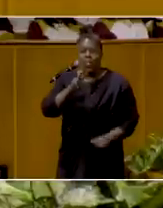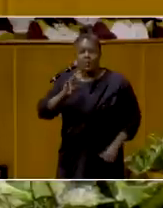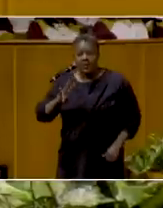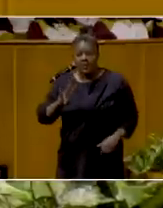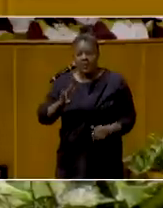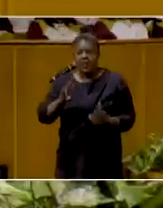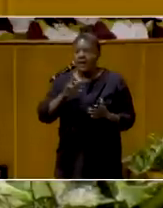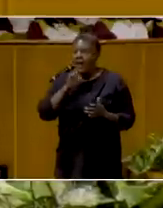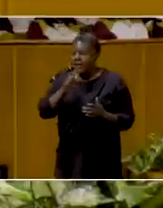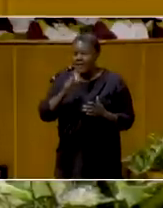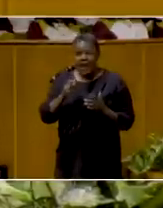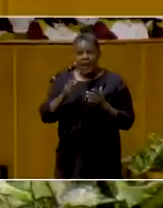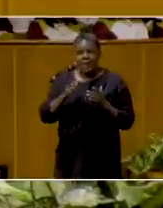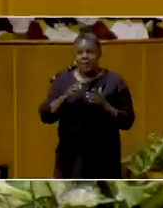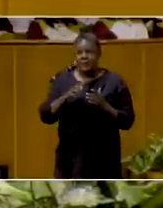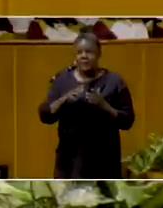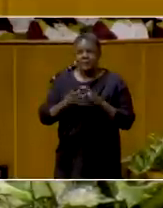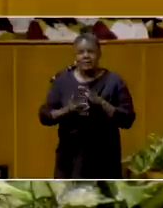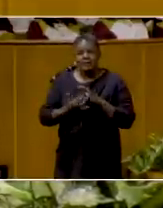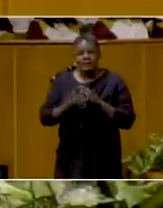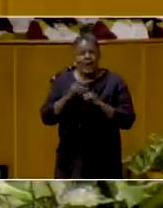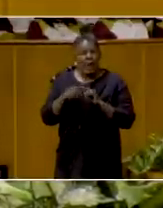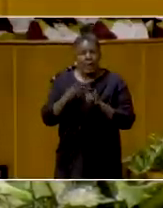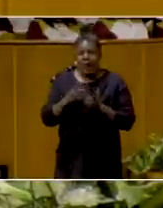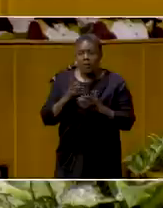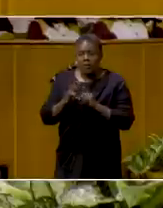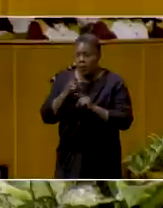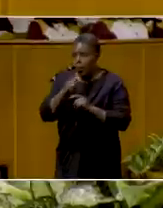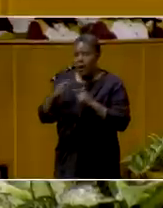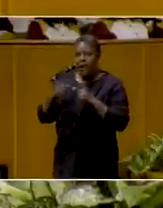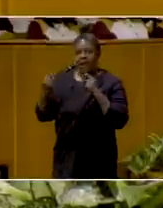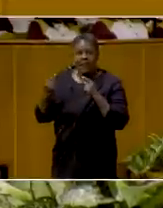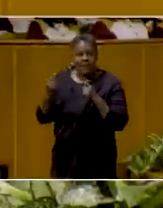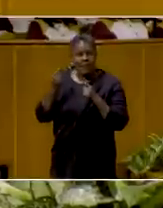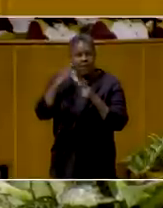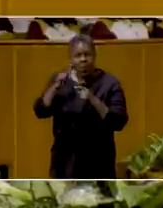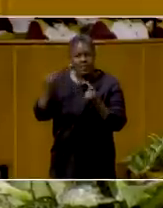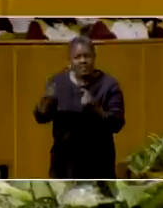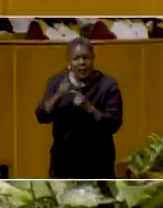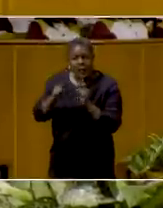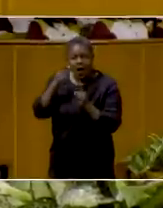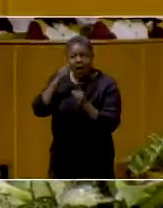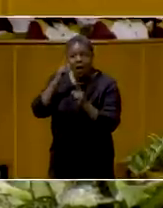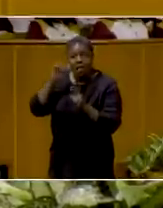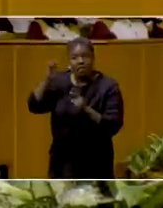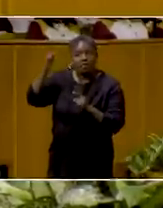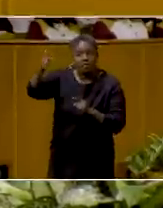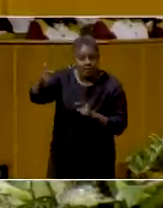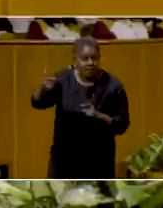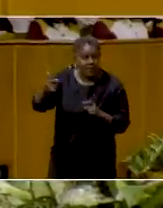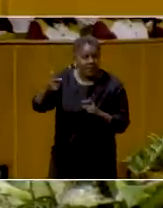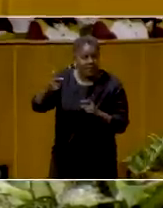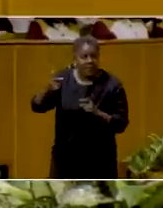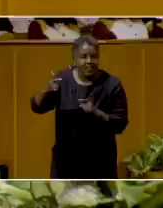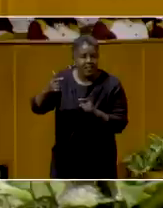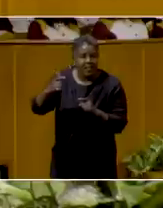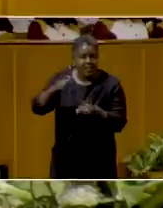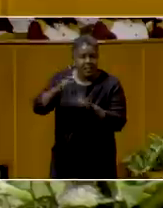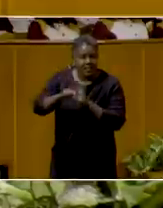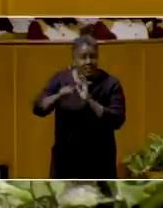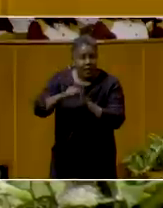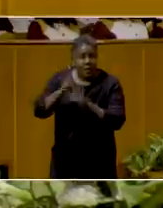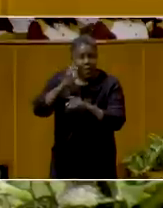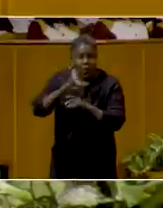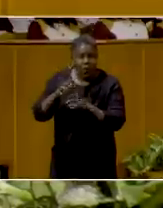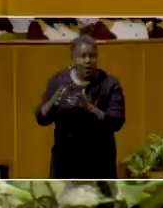not thyself over evildoers, neither be thou envious of the workers of iniquity, for in due season they shall